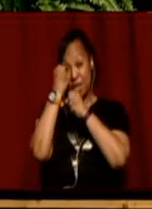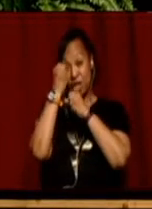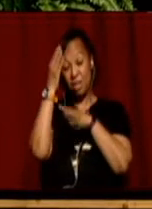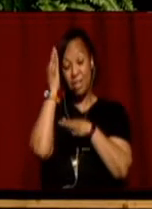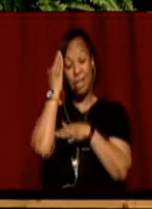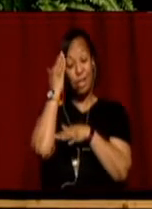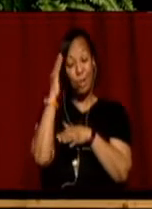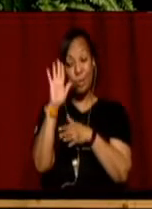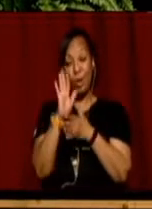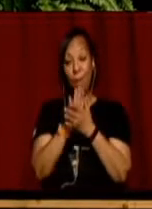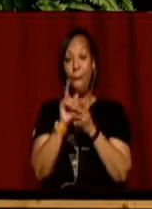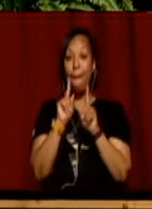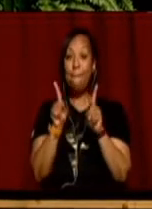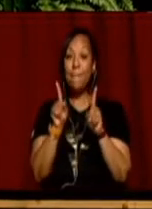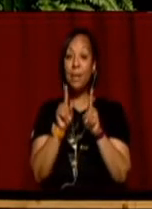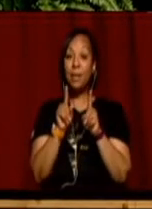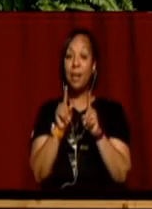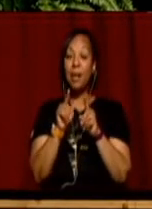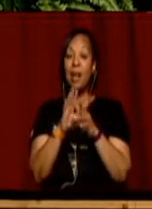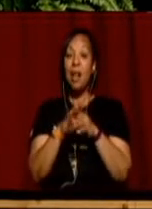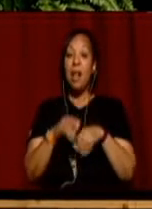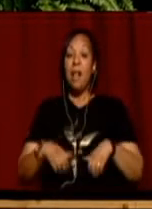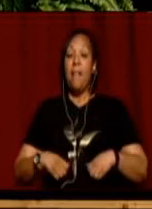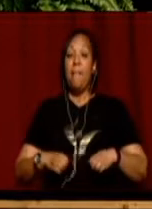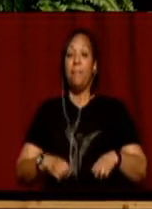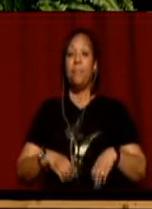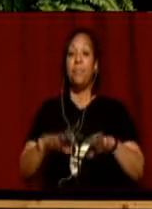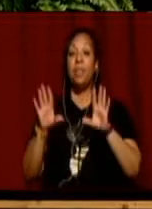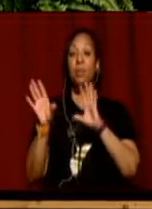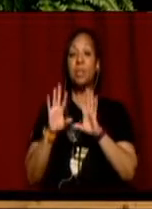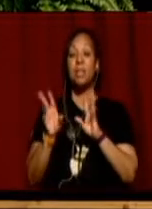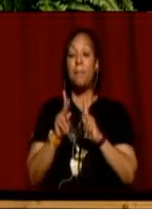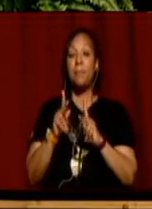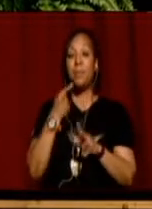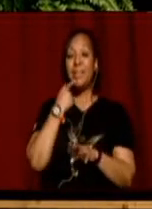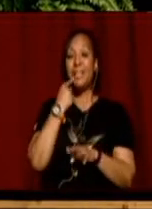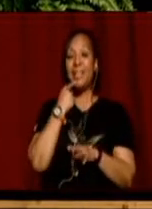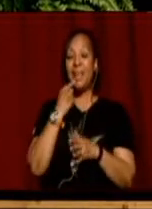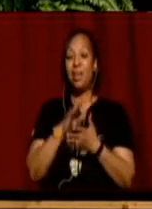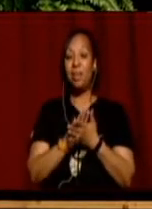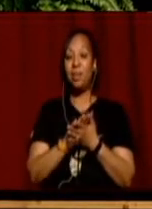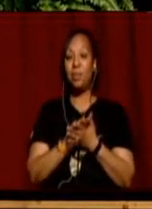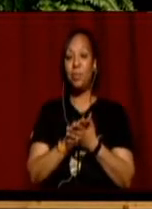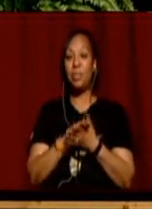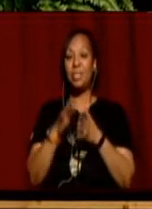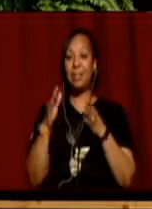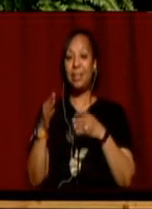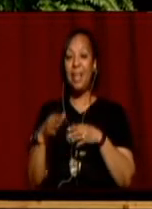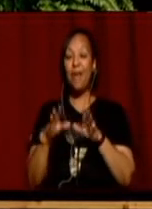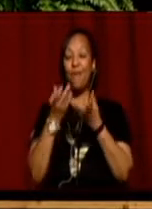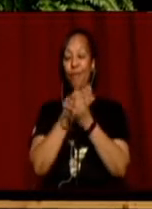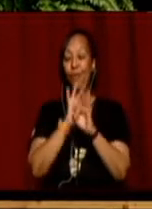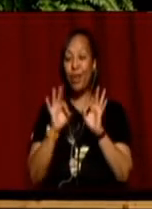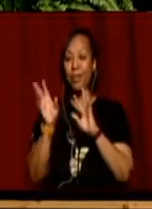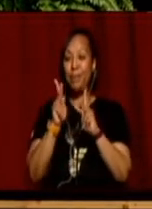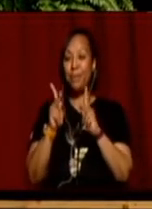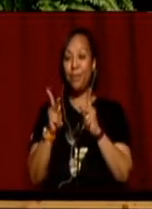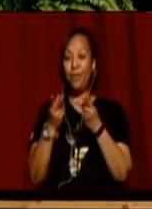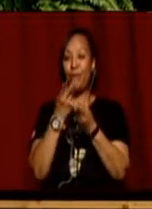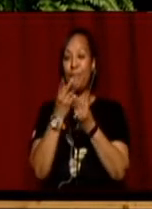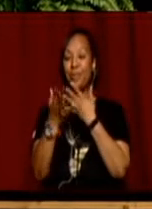know. But there was a movement afoot that some people were saying that we should just let people out of jails